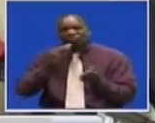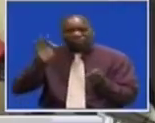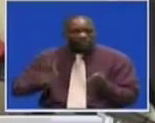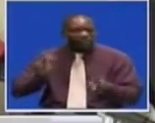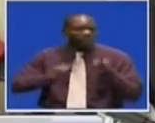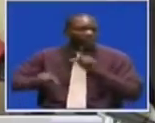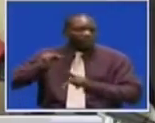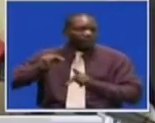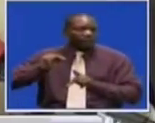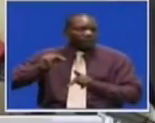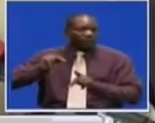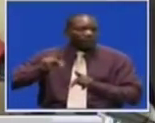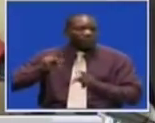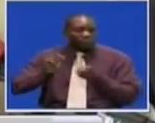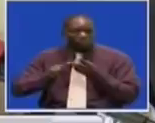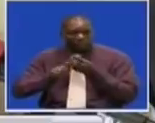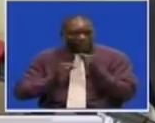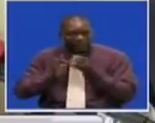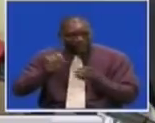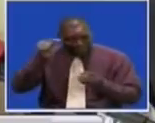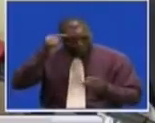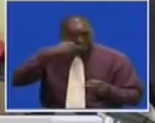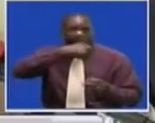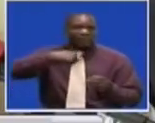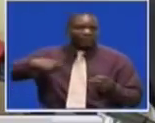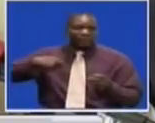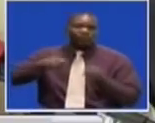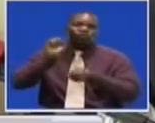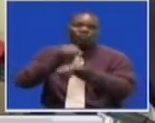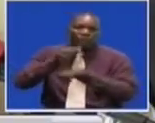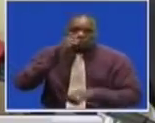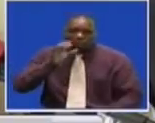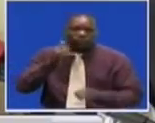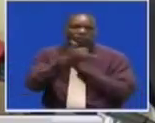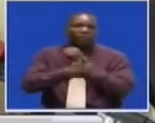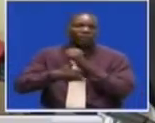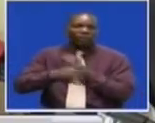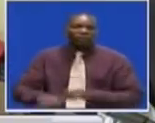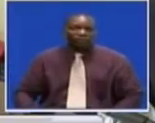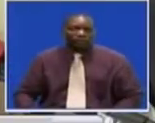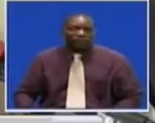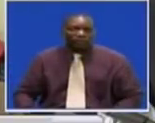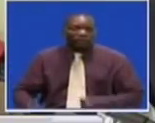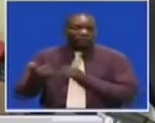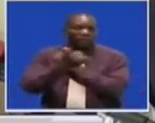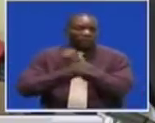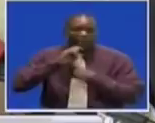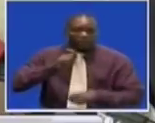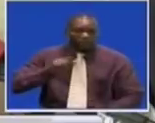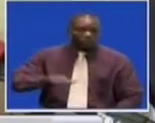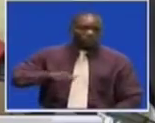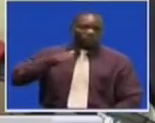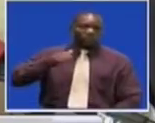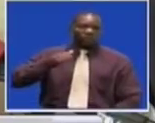government spokesperson also reaffirmed government's commitment towards fighting corruption in the country. As a country, we should be very proud. Our attendance